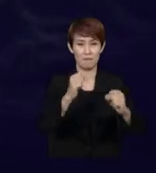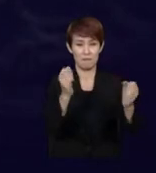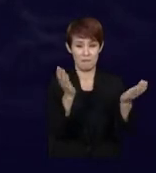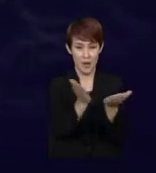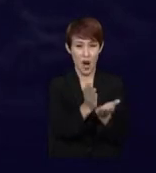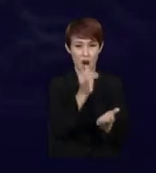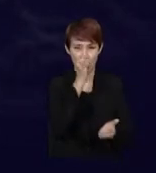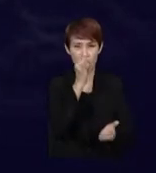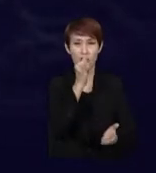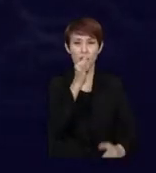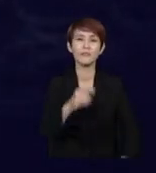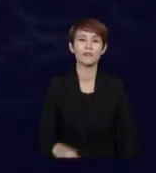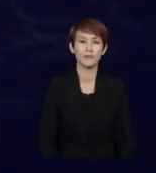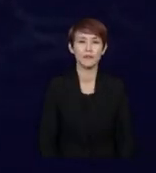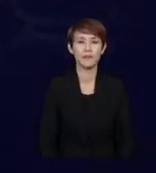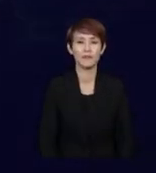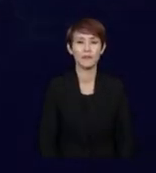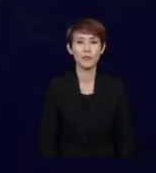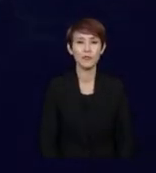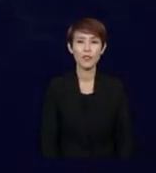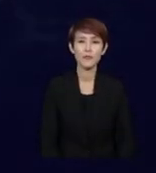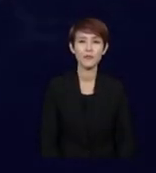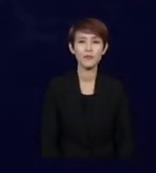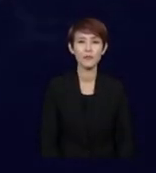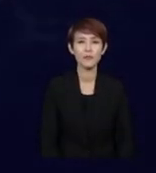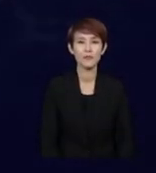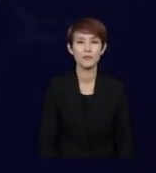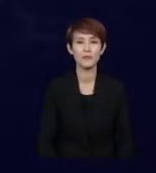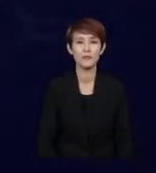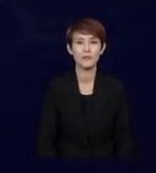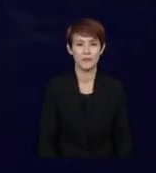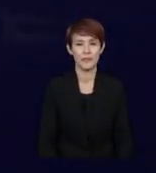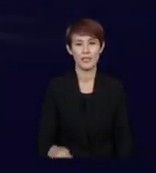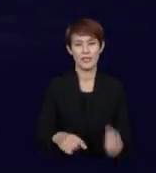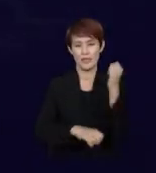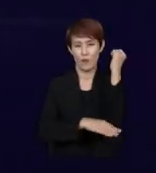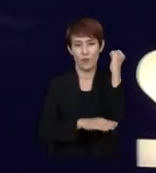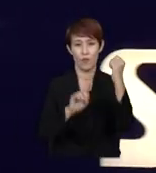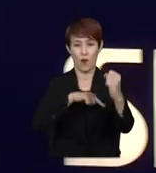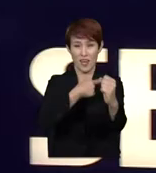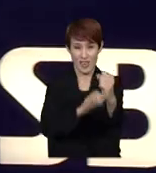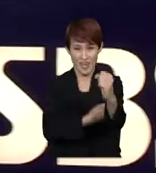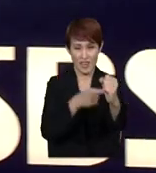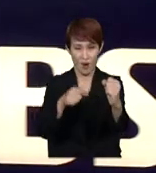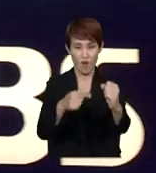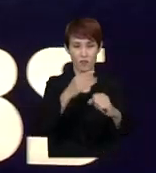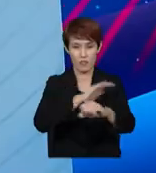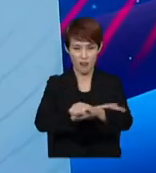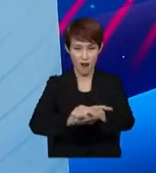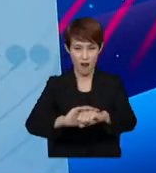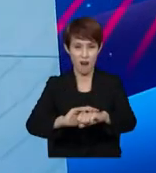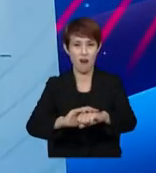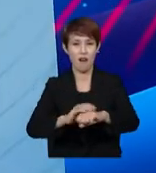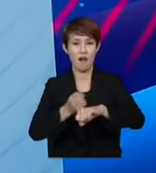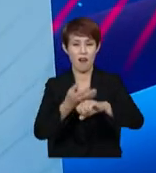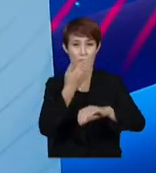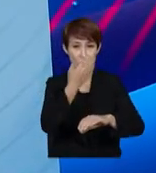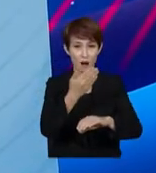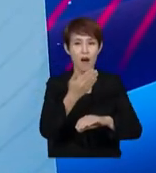the effective use of basic democratic rights. The institutions I have in mind are political